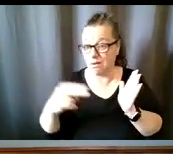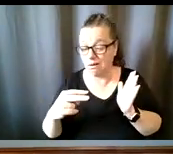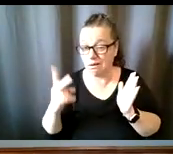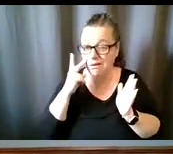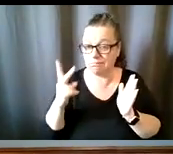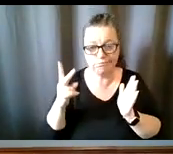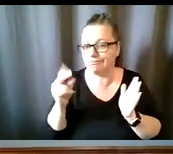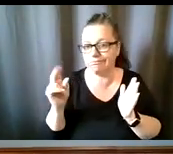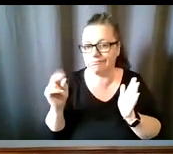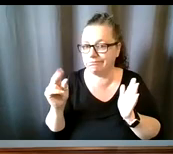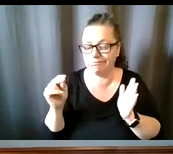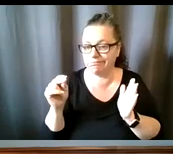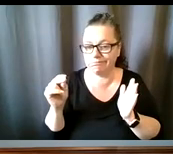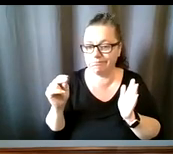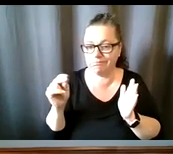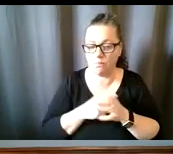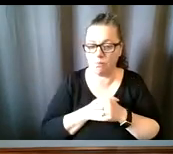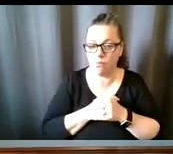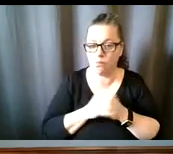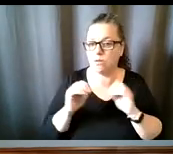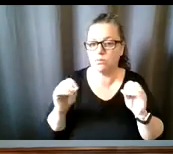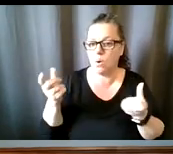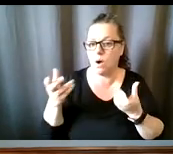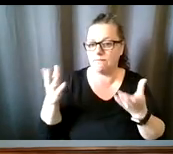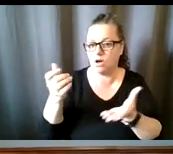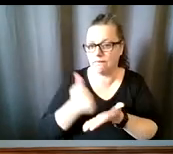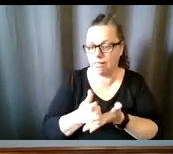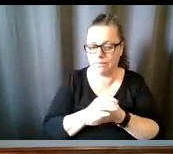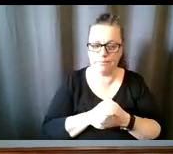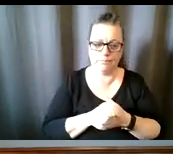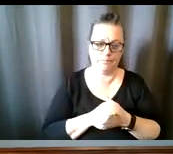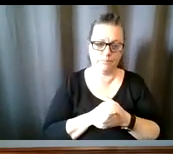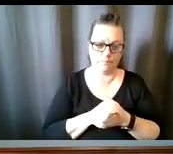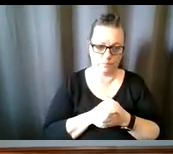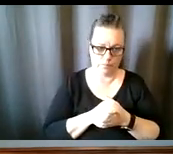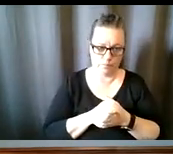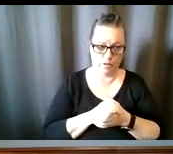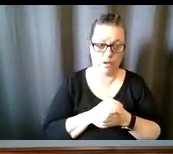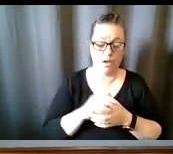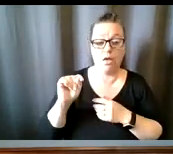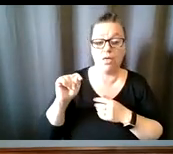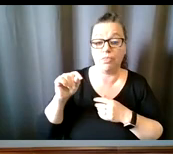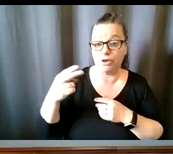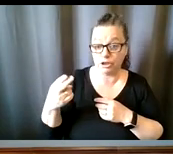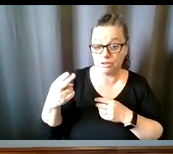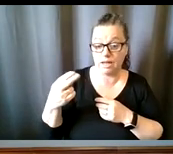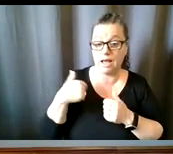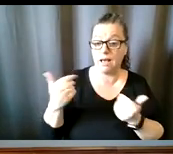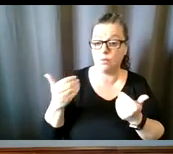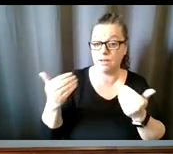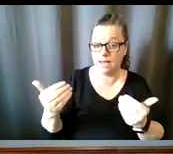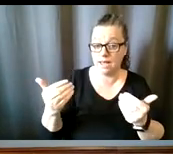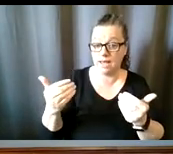didn't. There was no offer of help. So on Thursday, I went ahead and went to